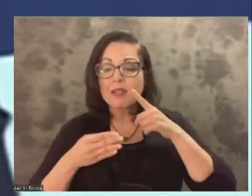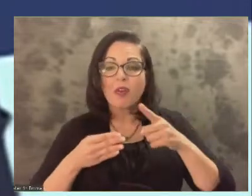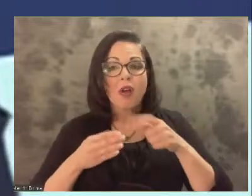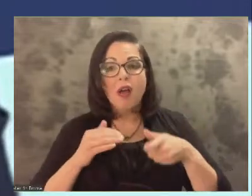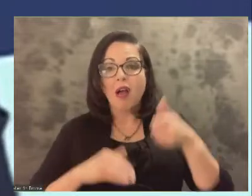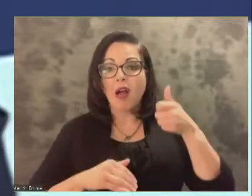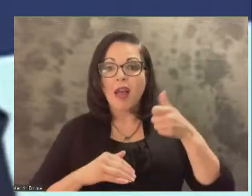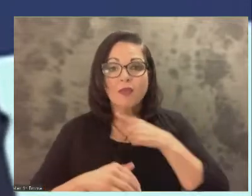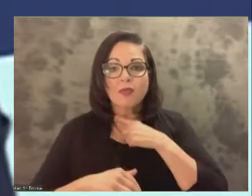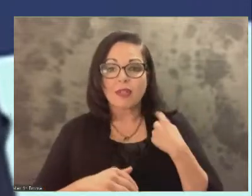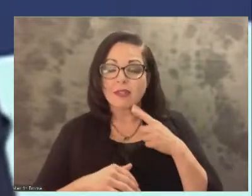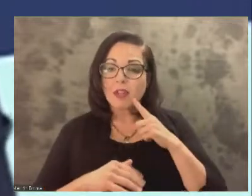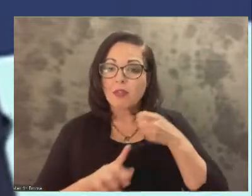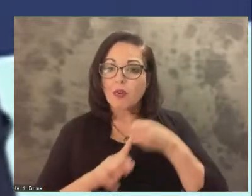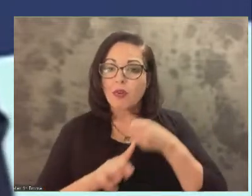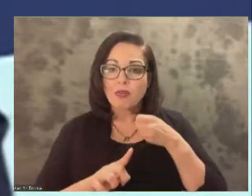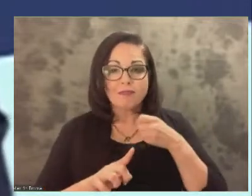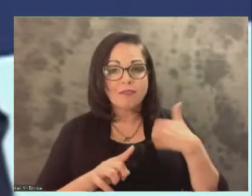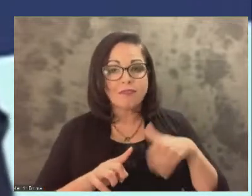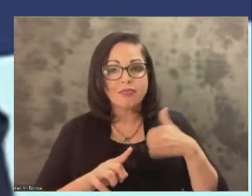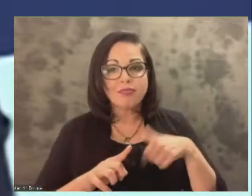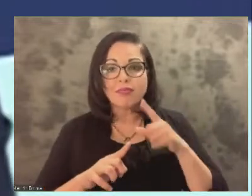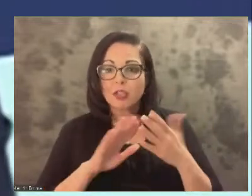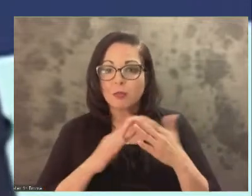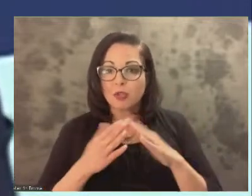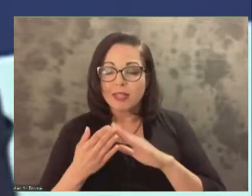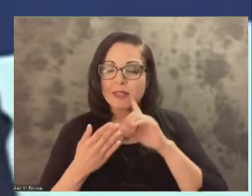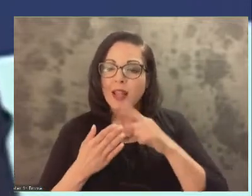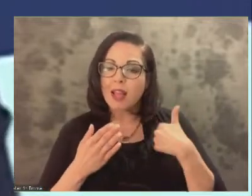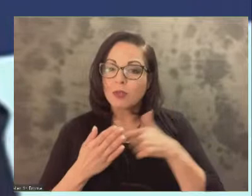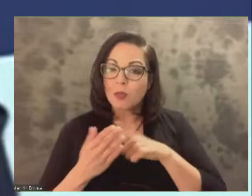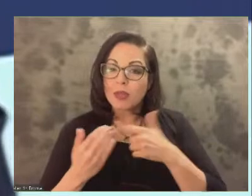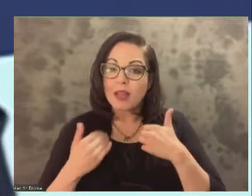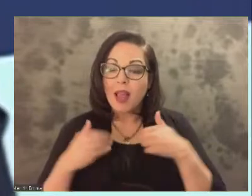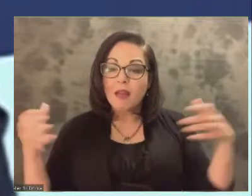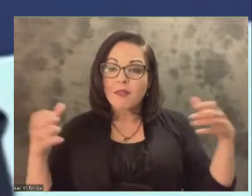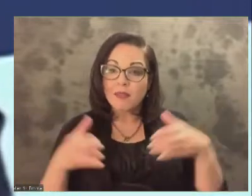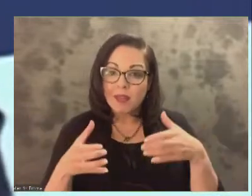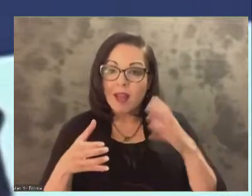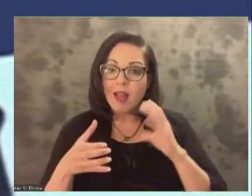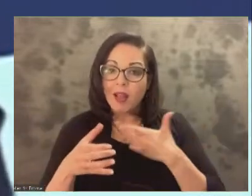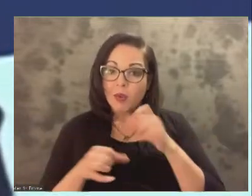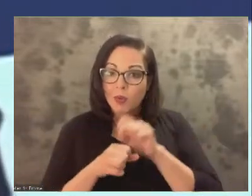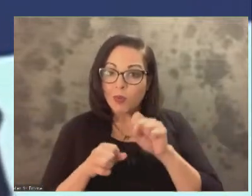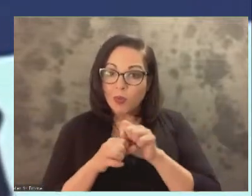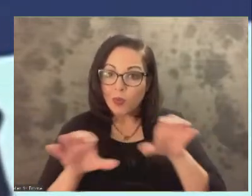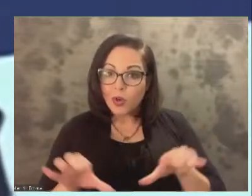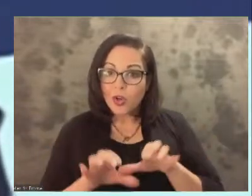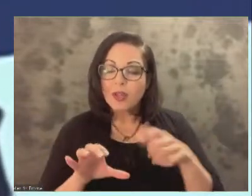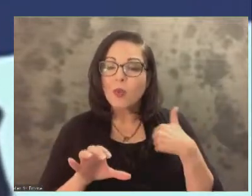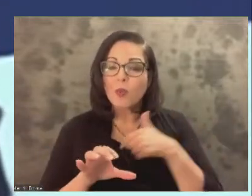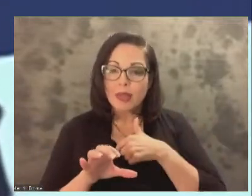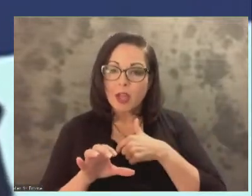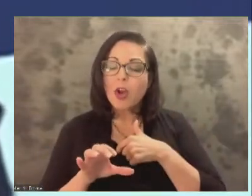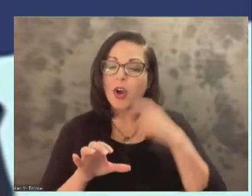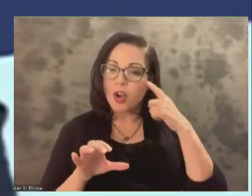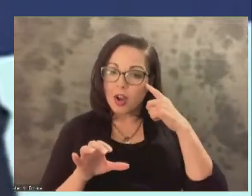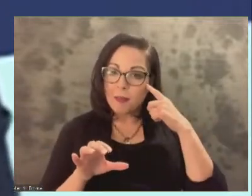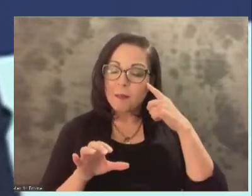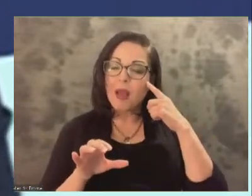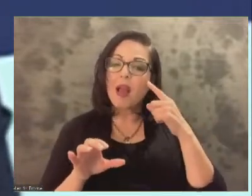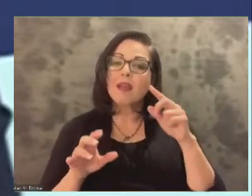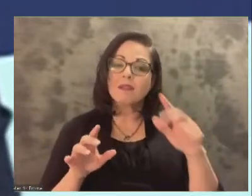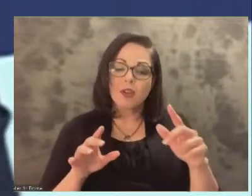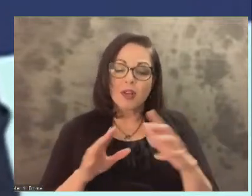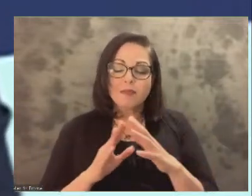communities. So as we hold our collective work as a task force, we are mindful ever of the broad lens that